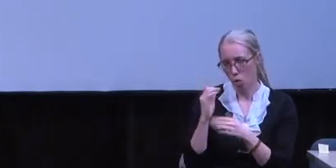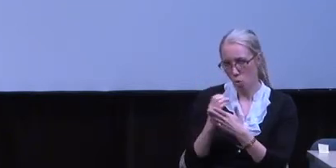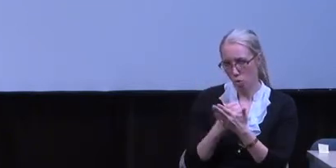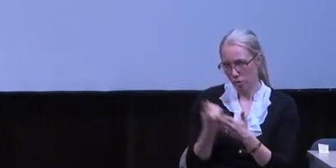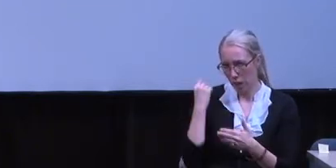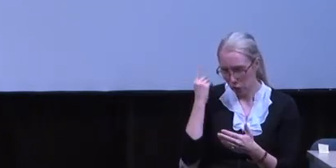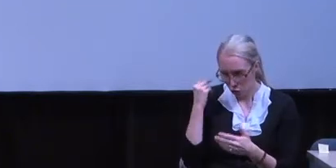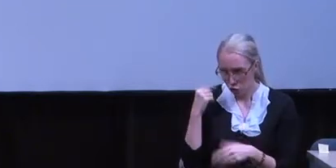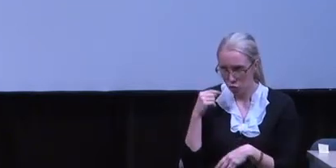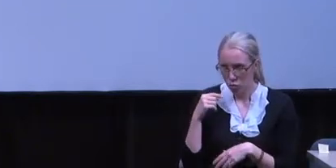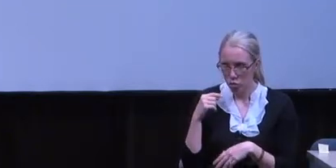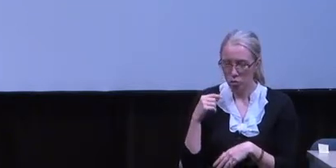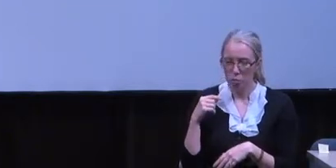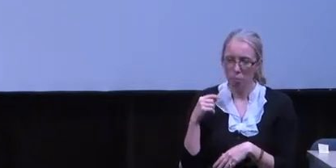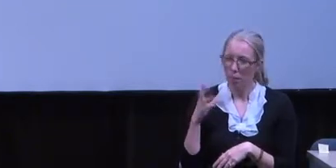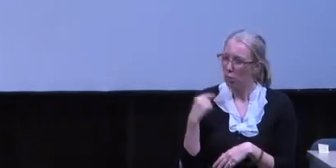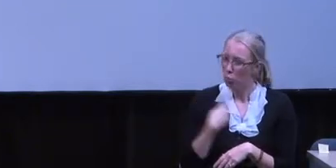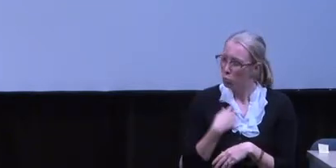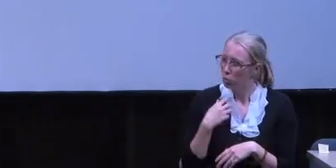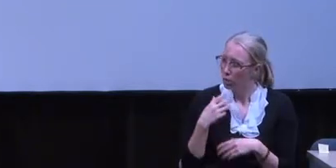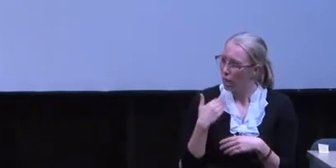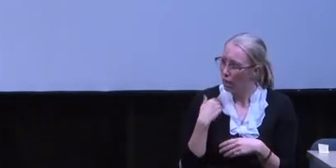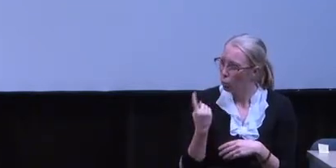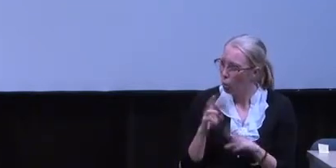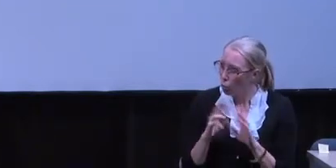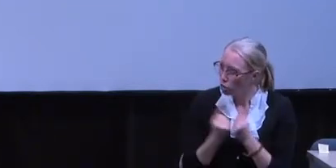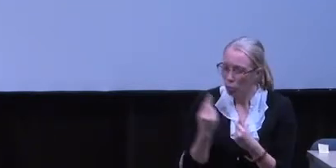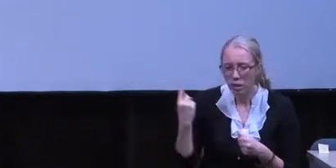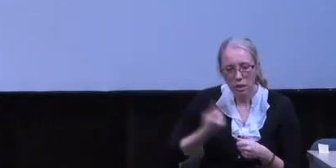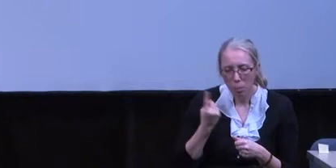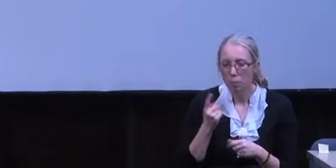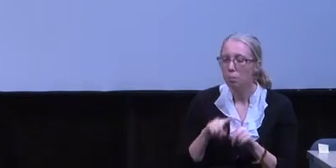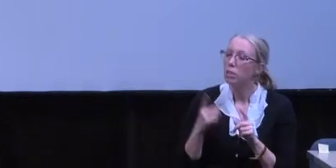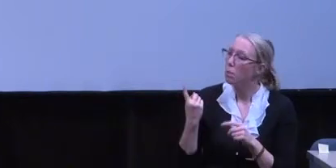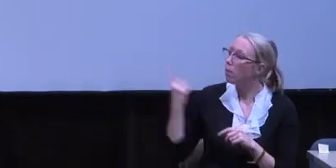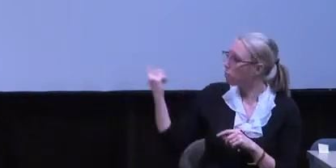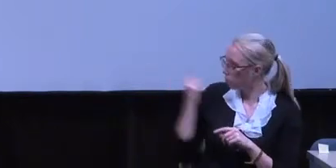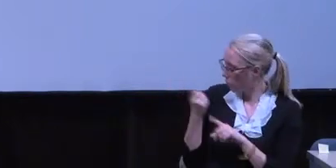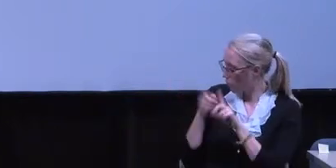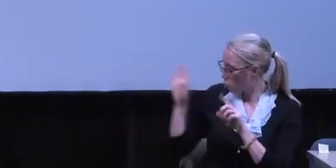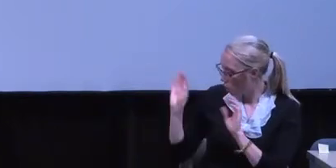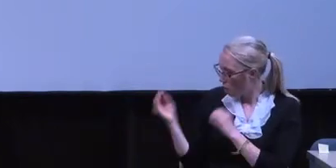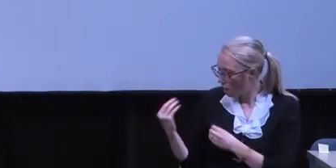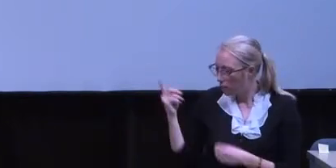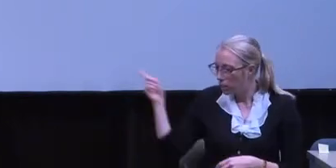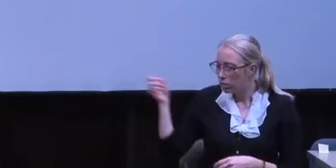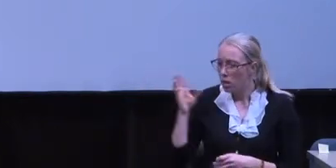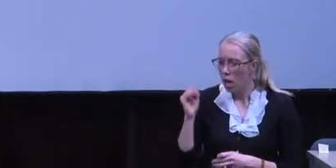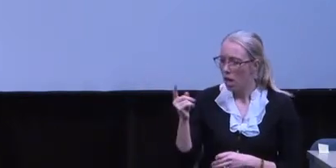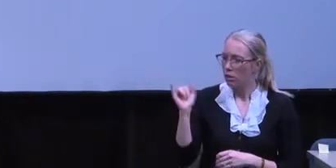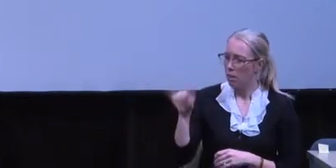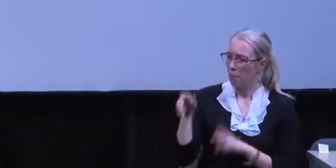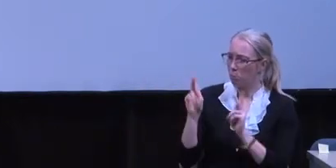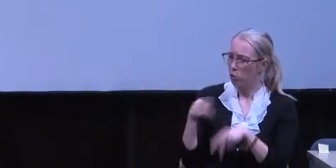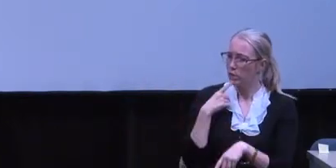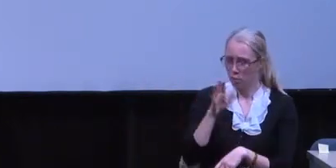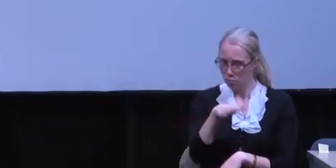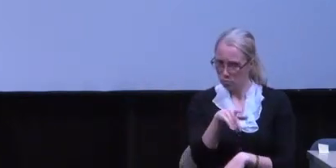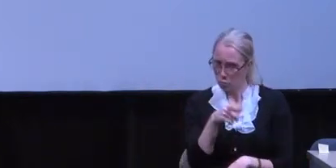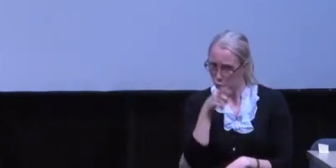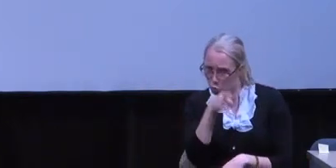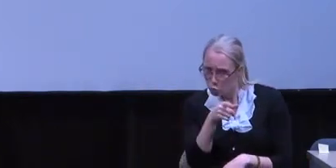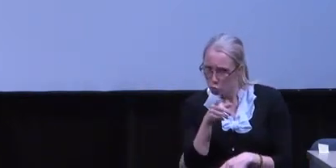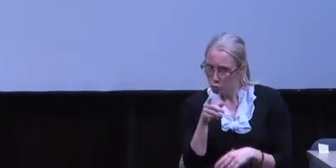in some sort of workshop or something, and somebody from the office was there, and they said, by chance, you picked